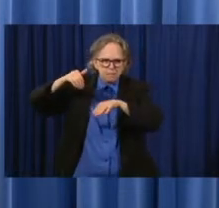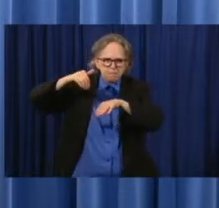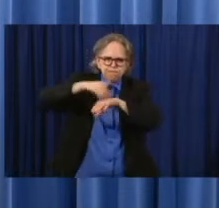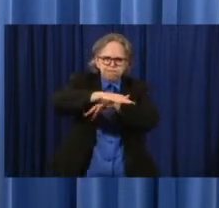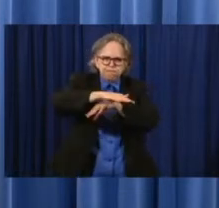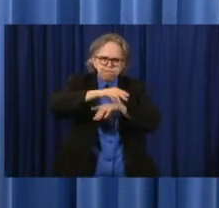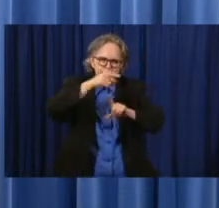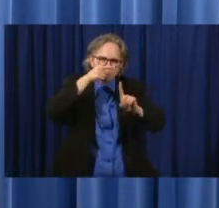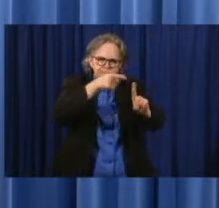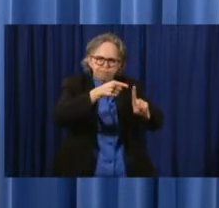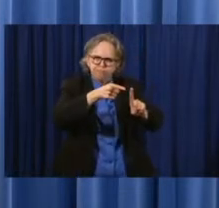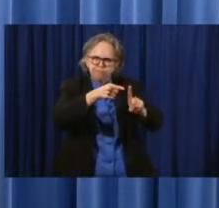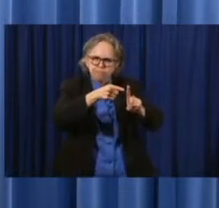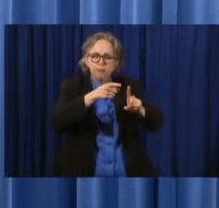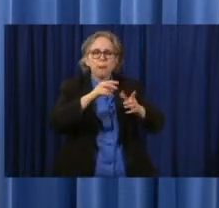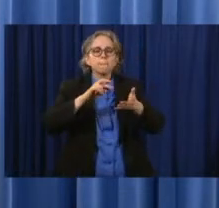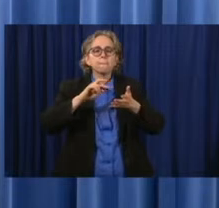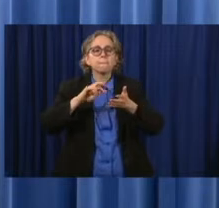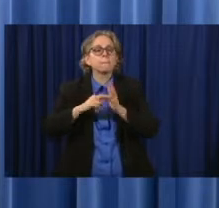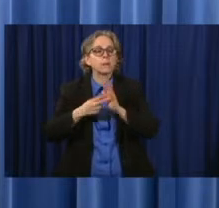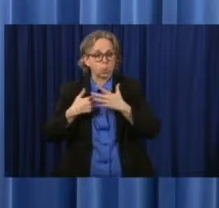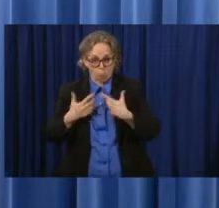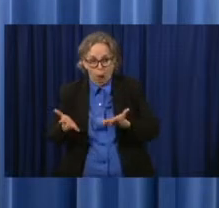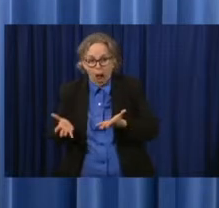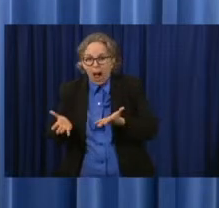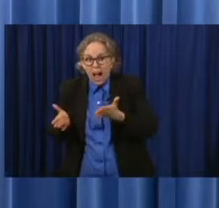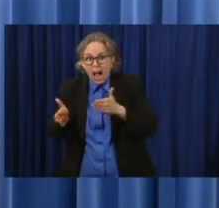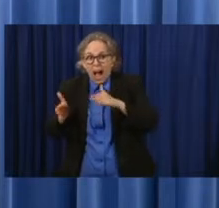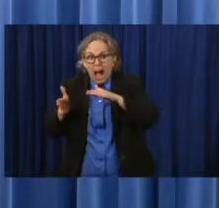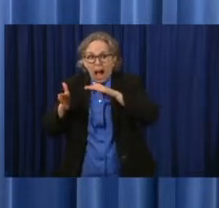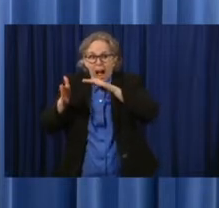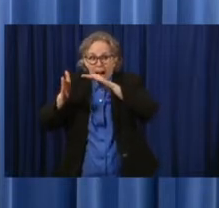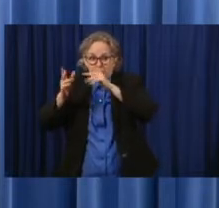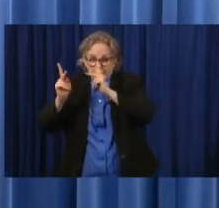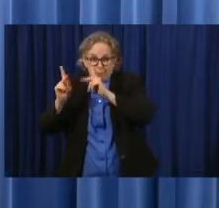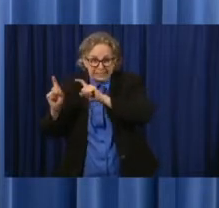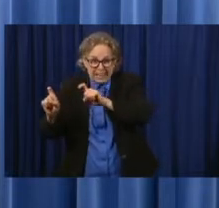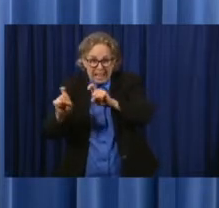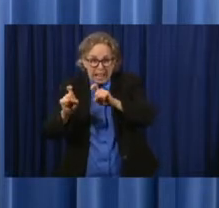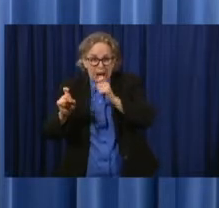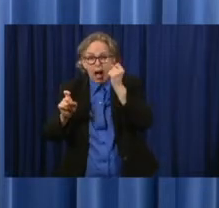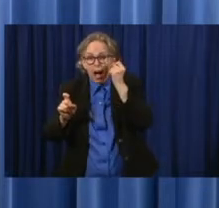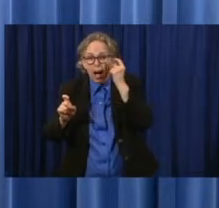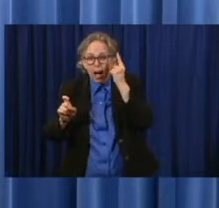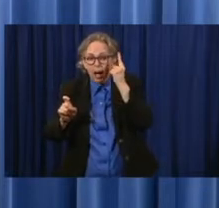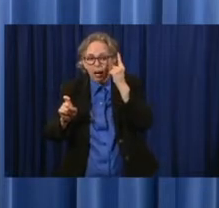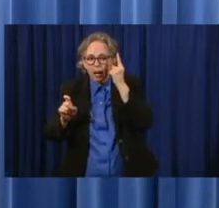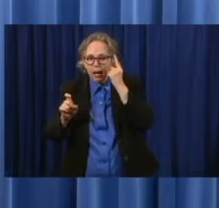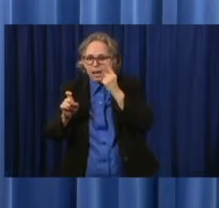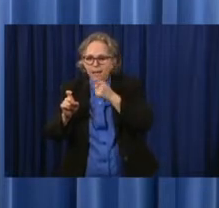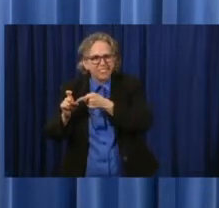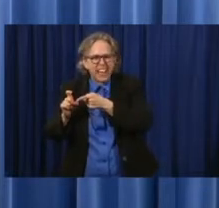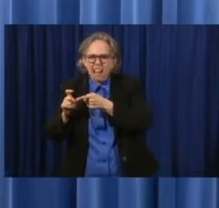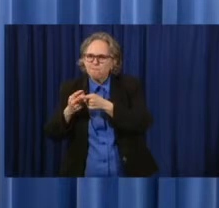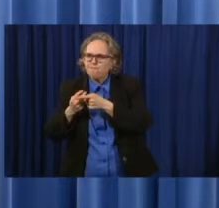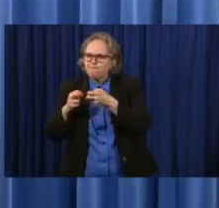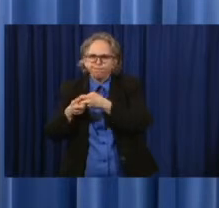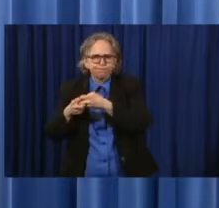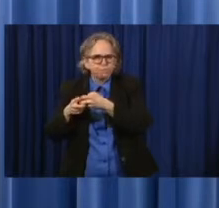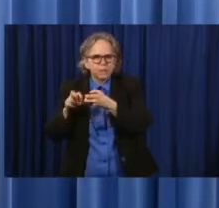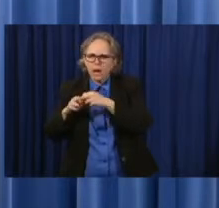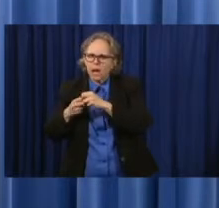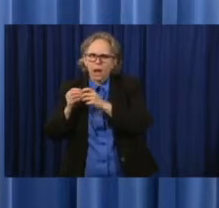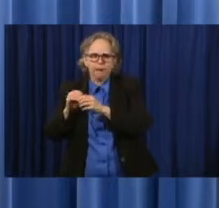things, trying to raise that testing every single day, number of tests. But it's not enough just to raise the testing and just go out and test